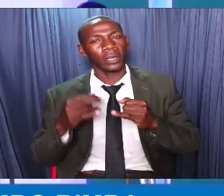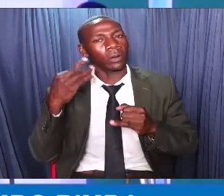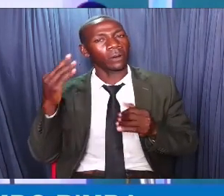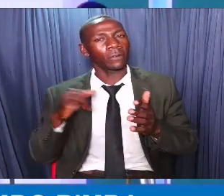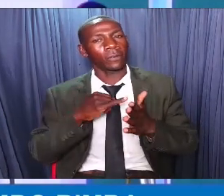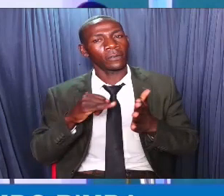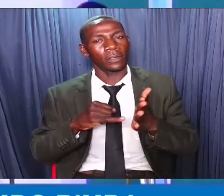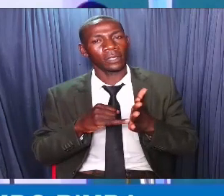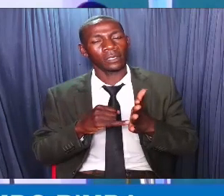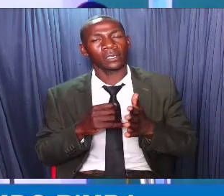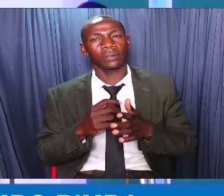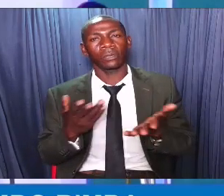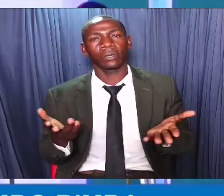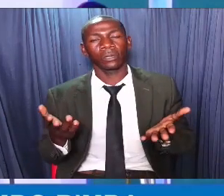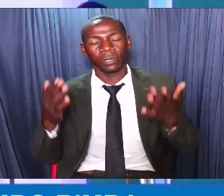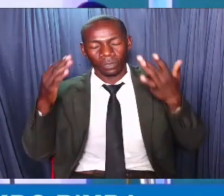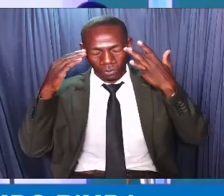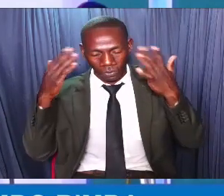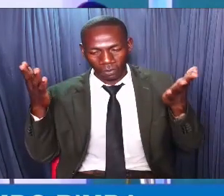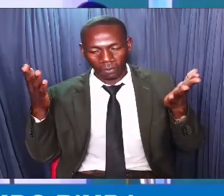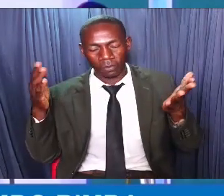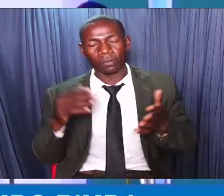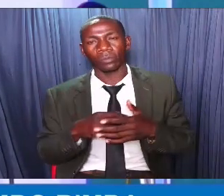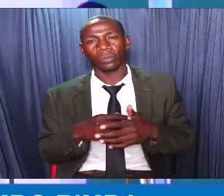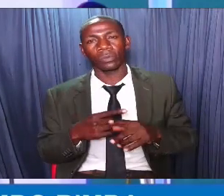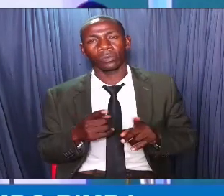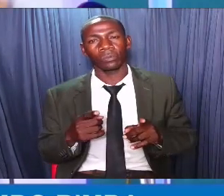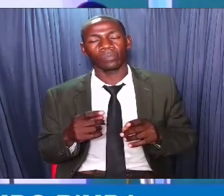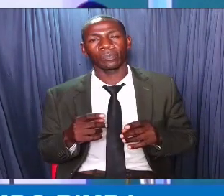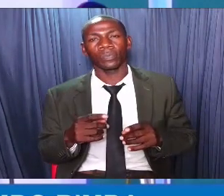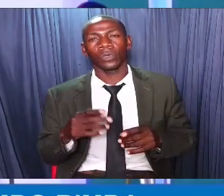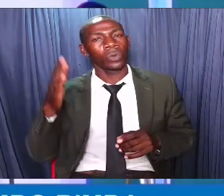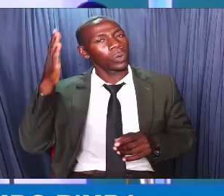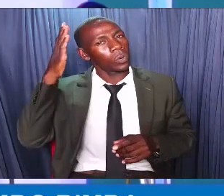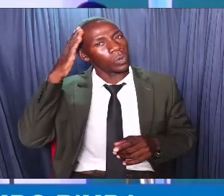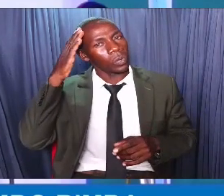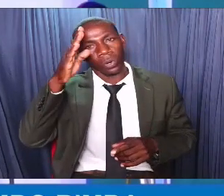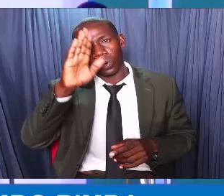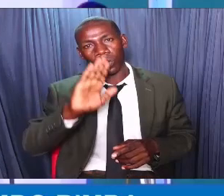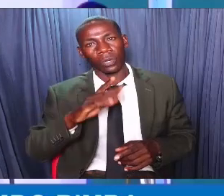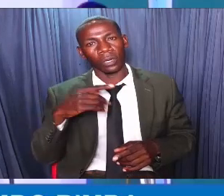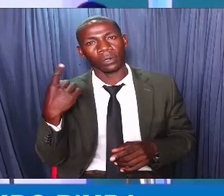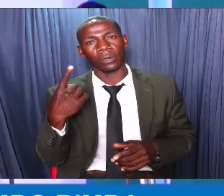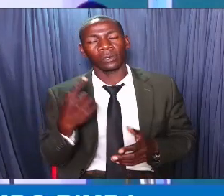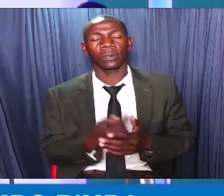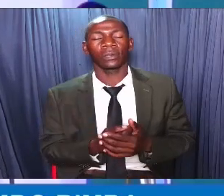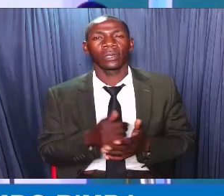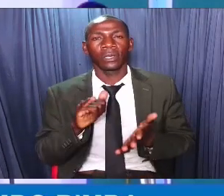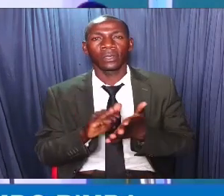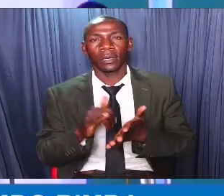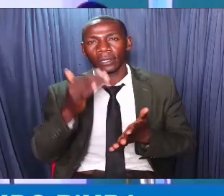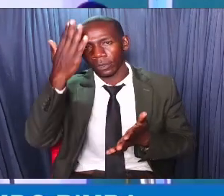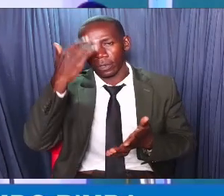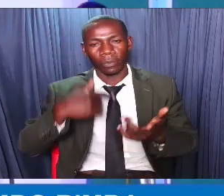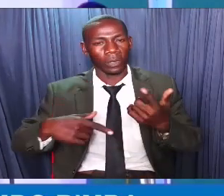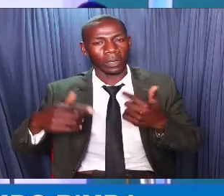it end and when will it end? Hakuna ajuaye. Nobody knows. Ajuaye ni Mungu peke yake. Whoever knows is God himself. Ndio maana